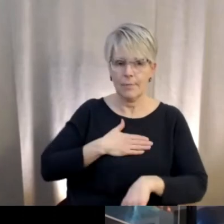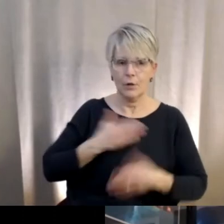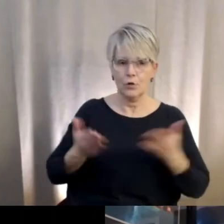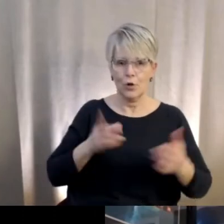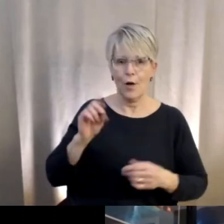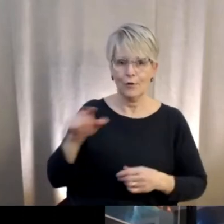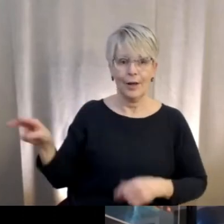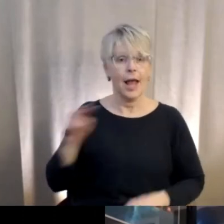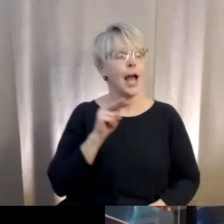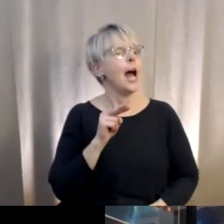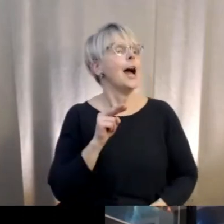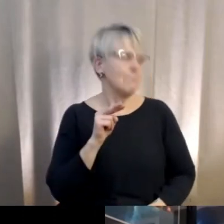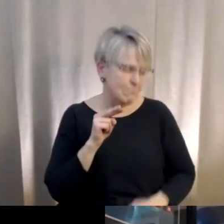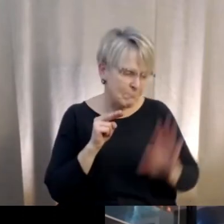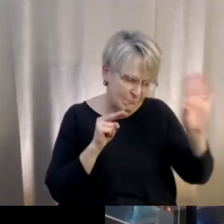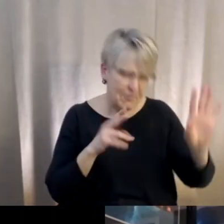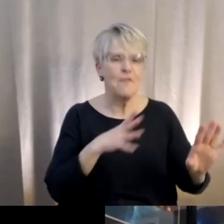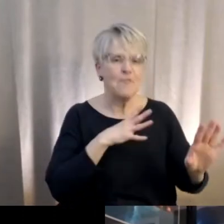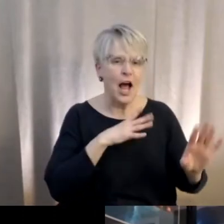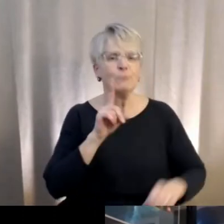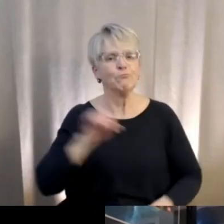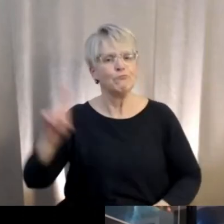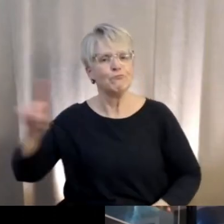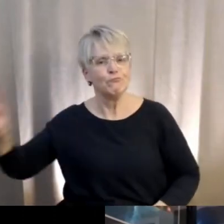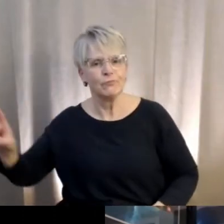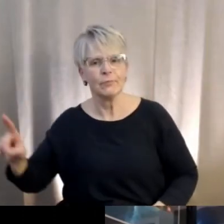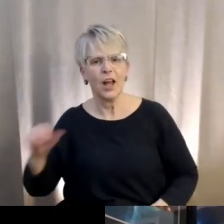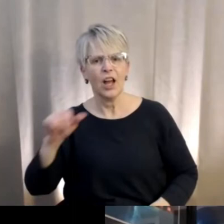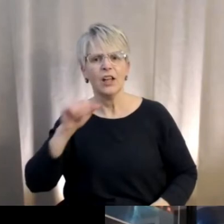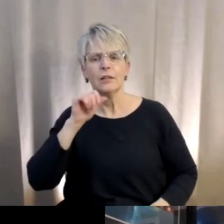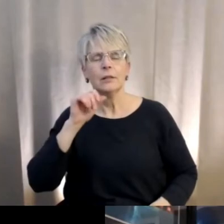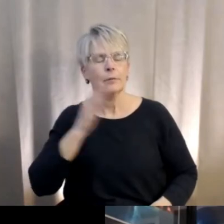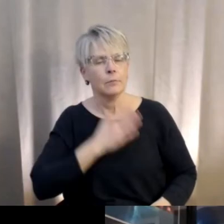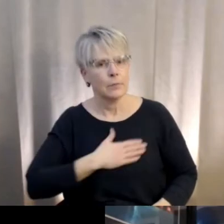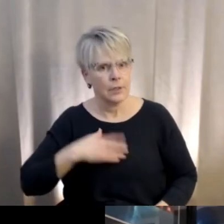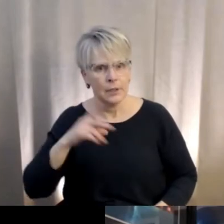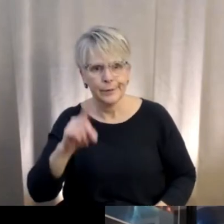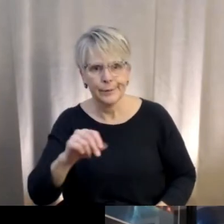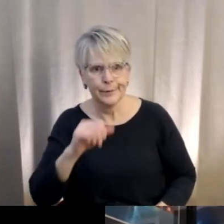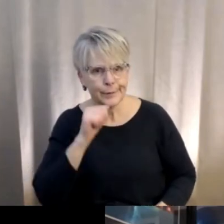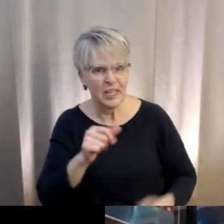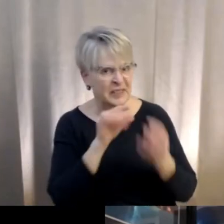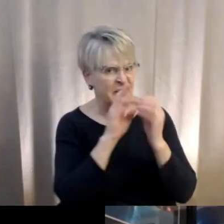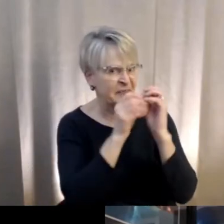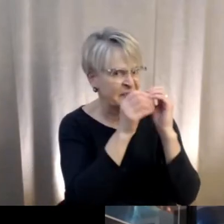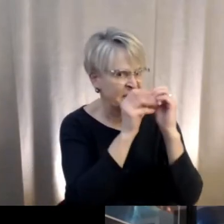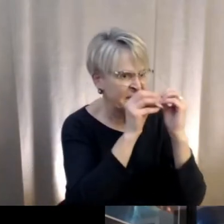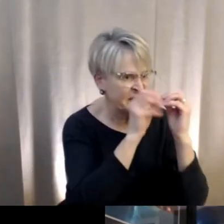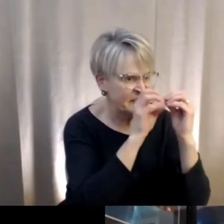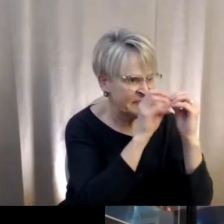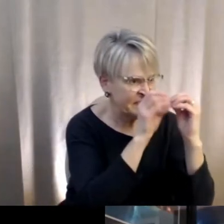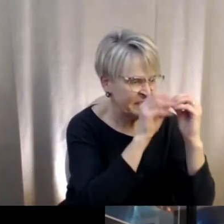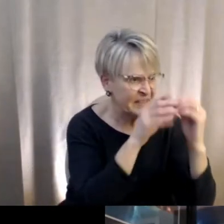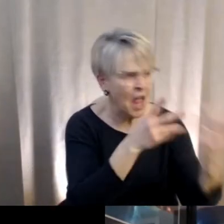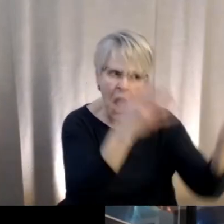smile and say, oh, no worries, and walk away. Do not please put more stress on that individual by trying to make them